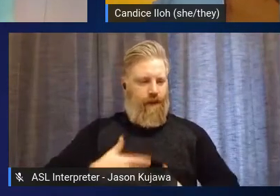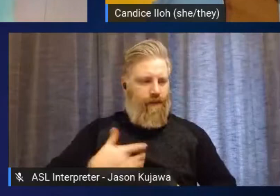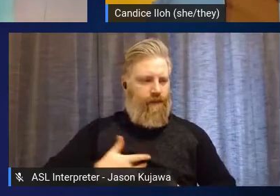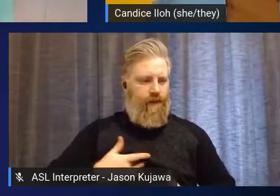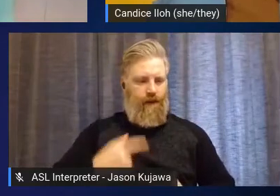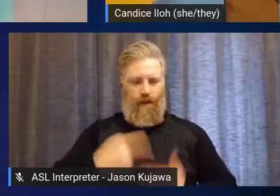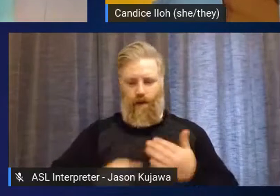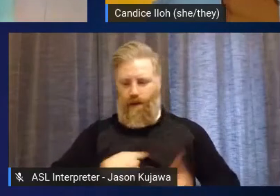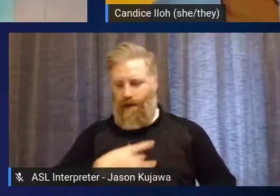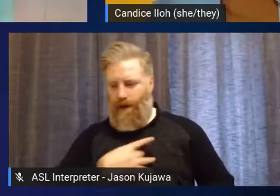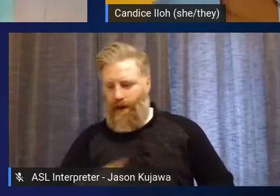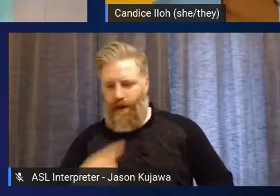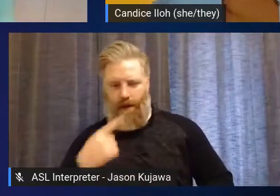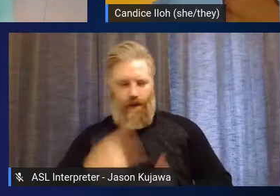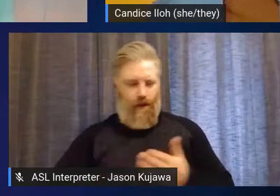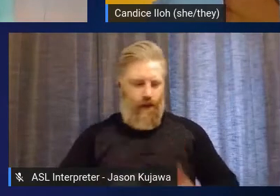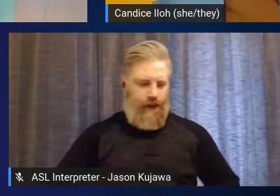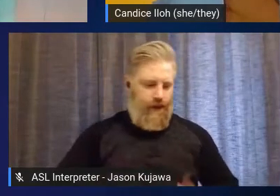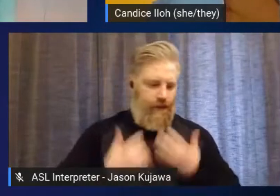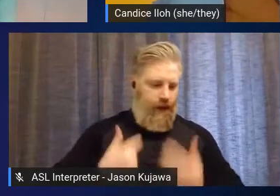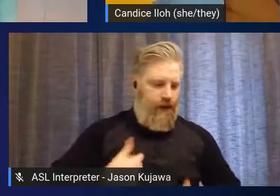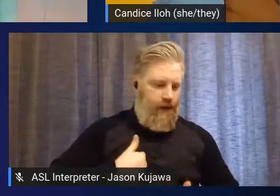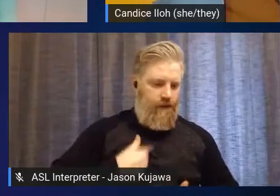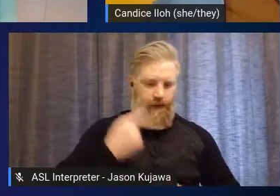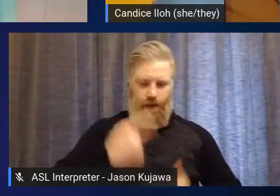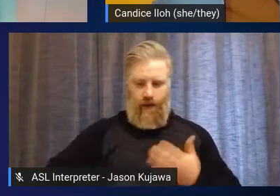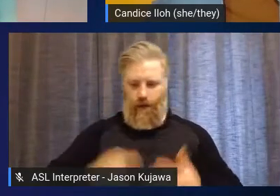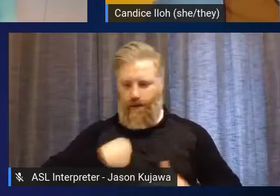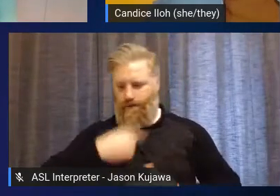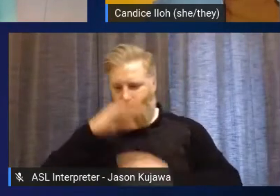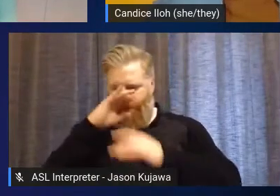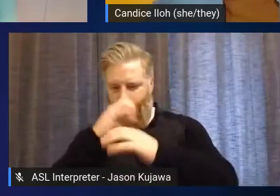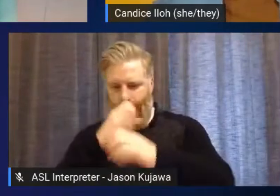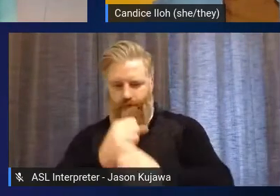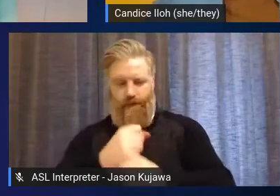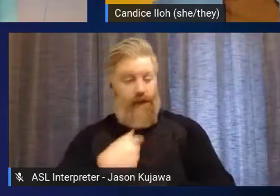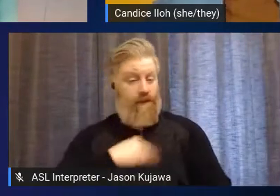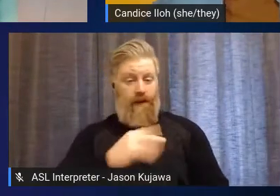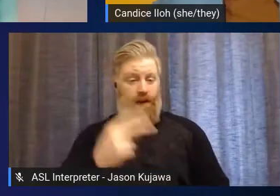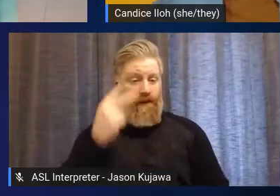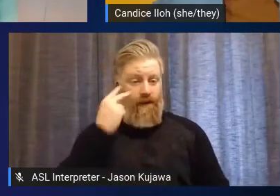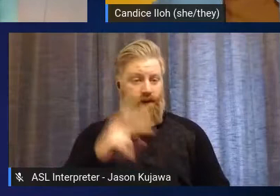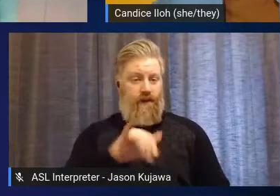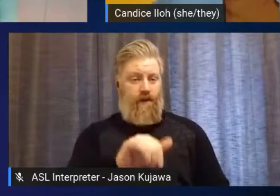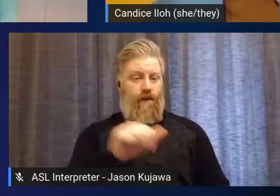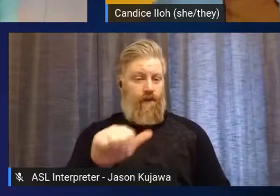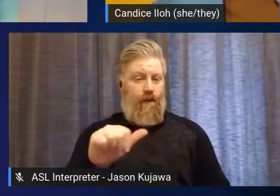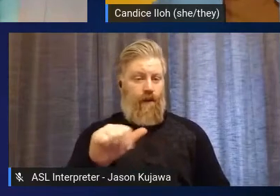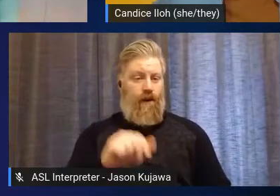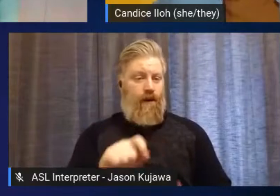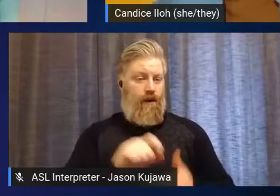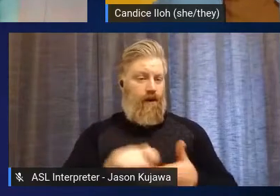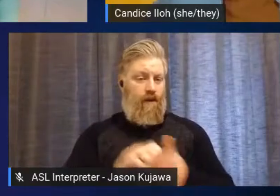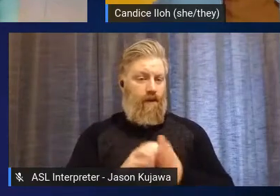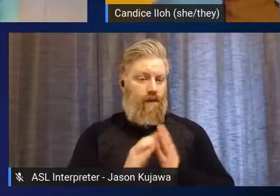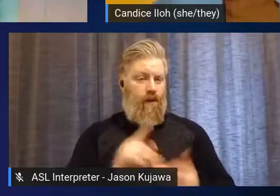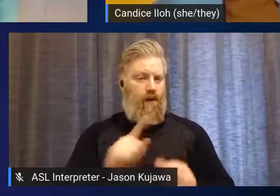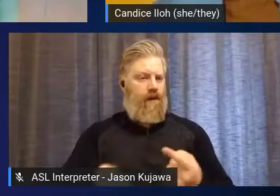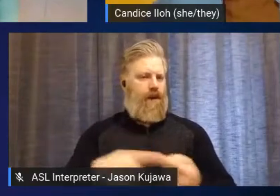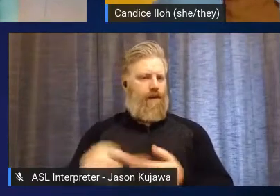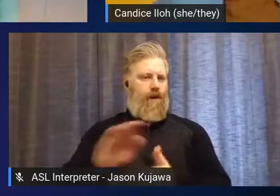I'm inspired by, what I'm drawn to. And I had never seen a YA novel about